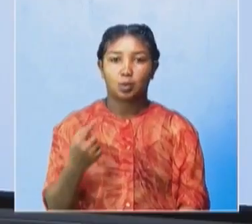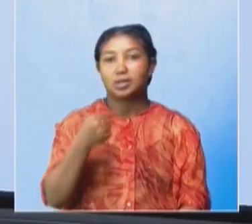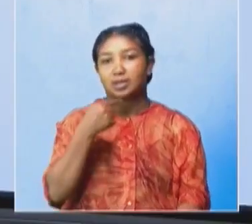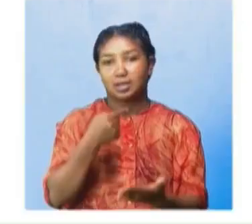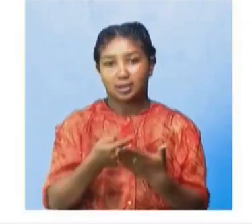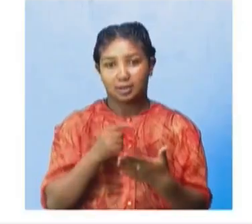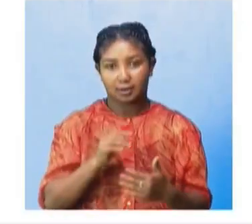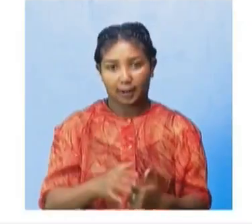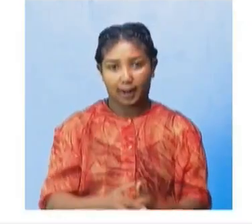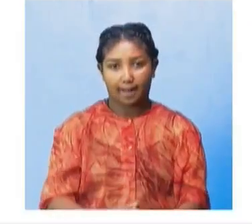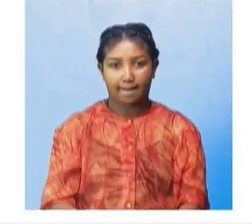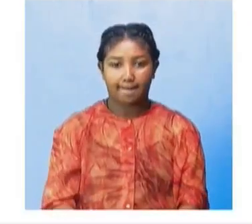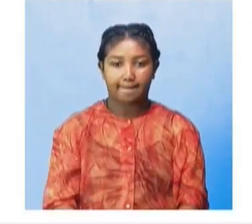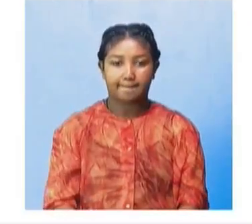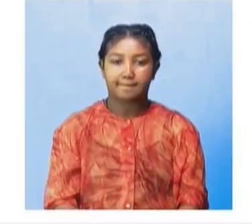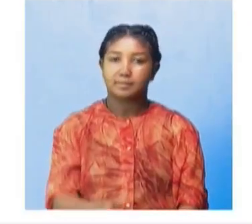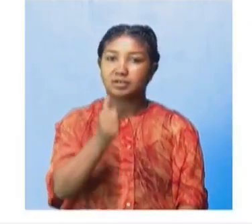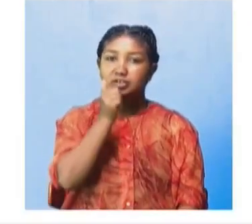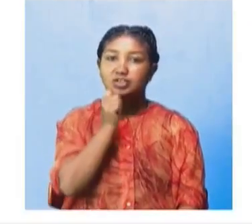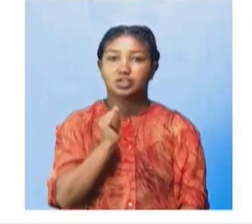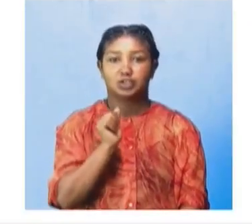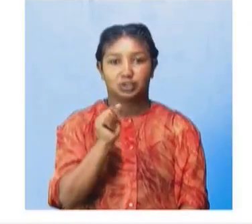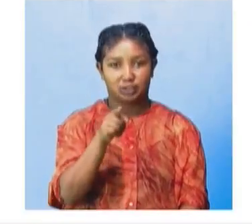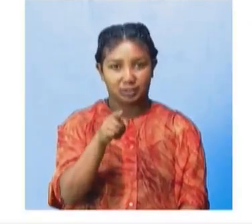here, she